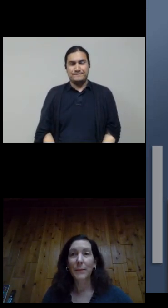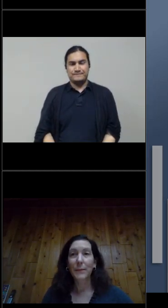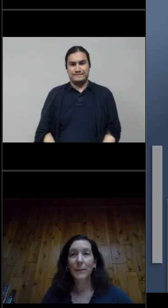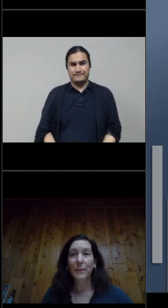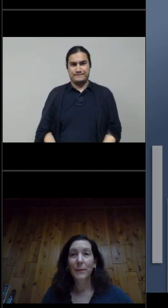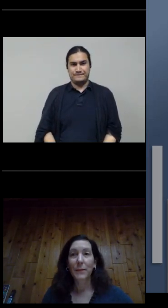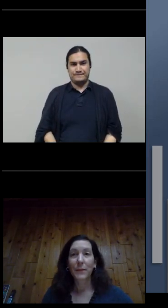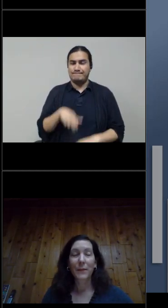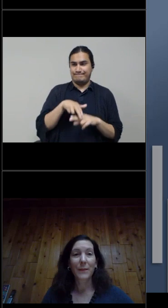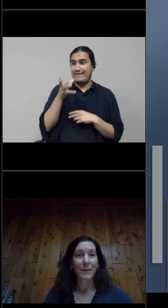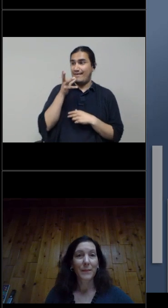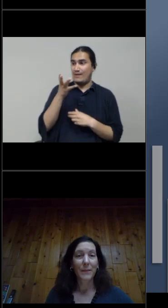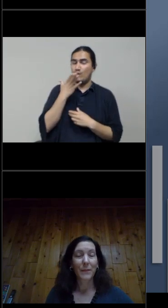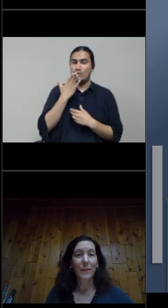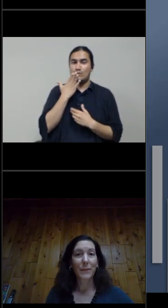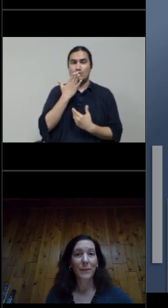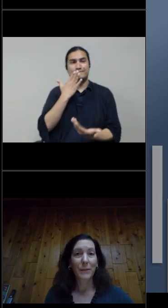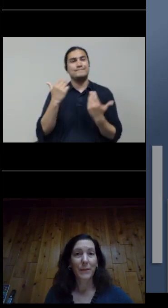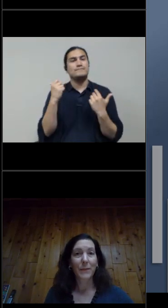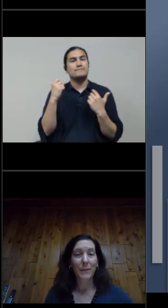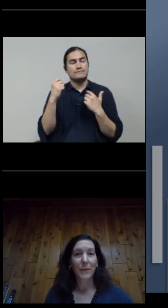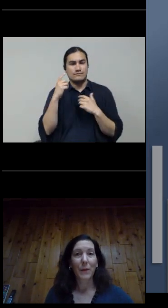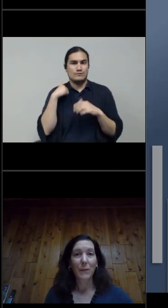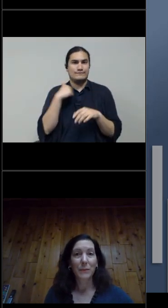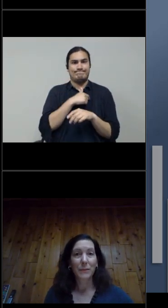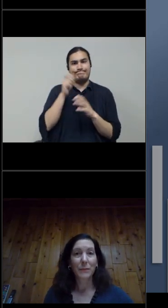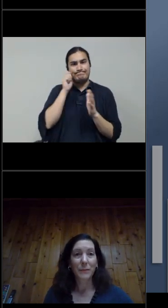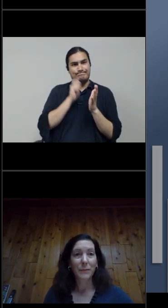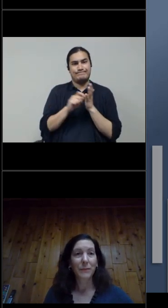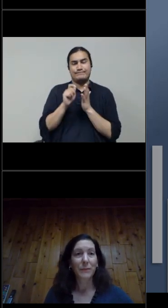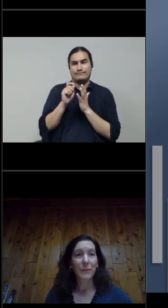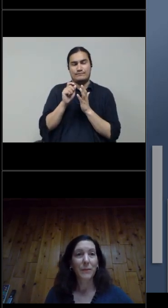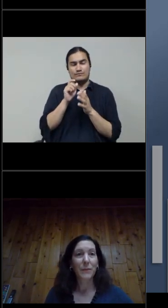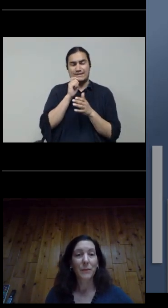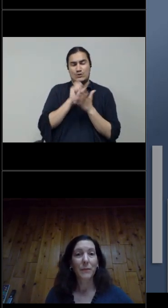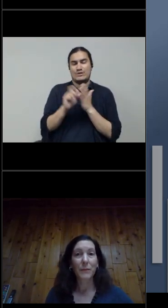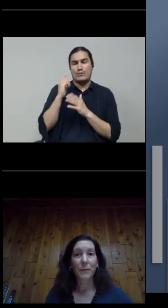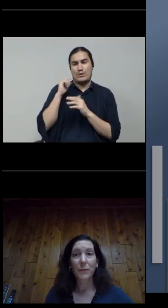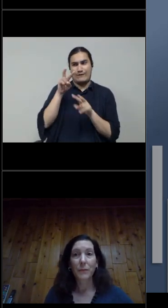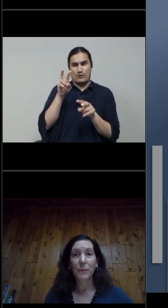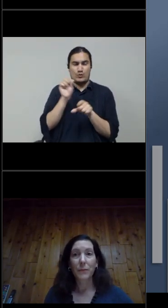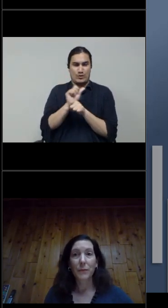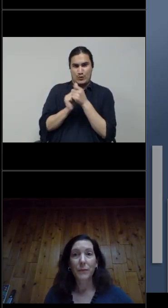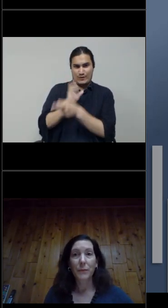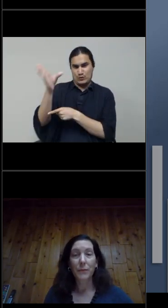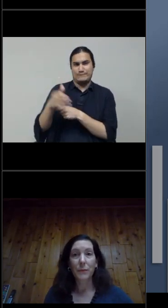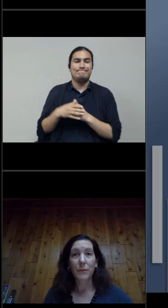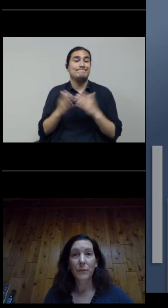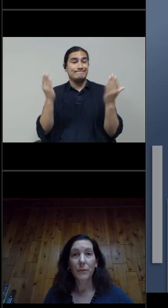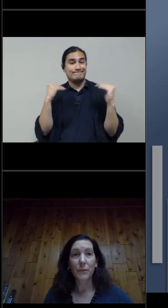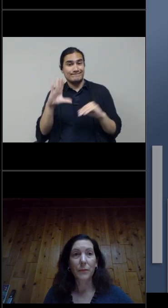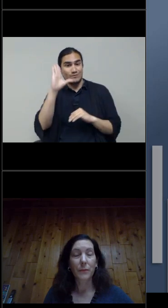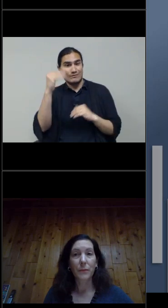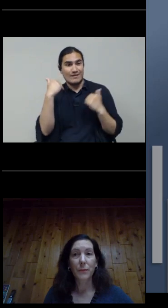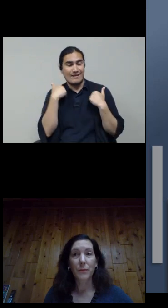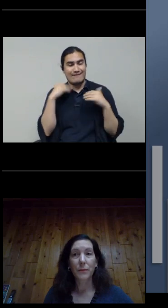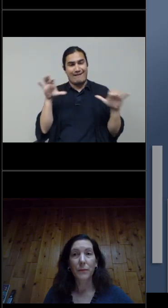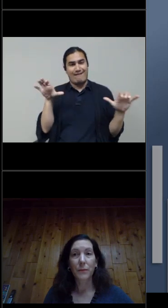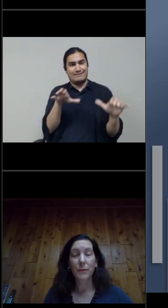Undersecretary. We look forward to working with you in the future. And next we will have Acting